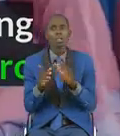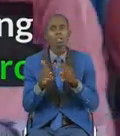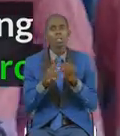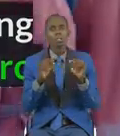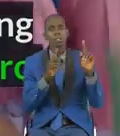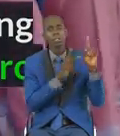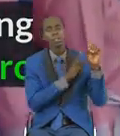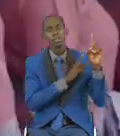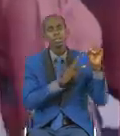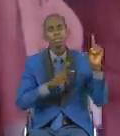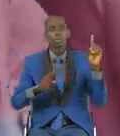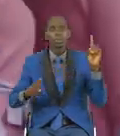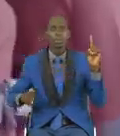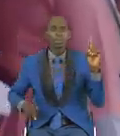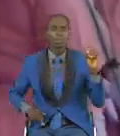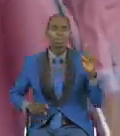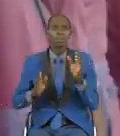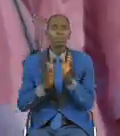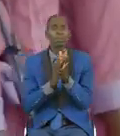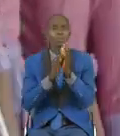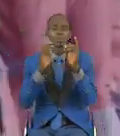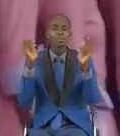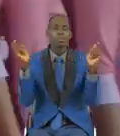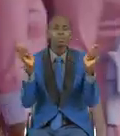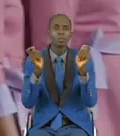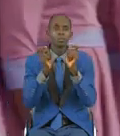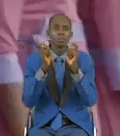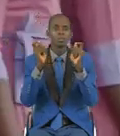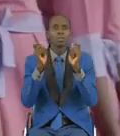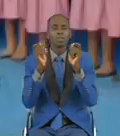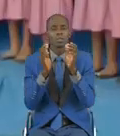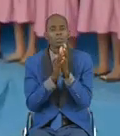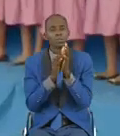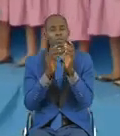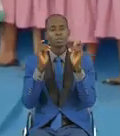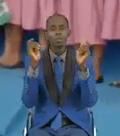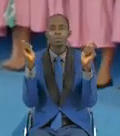the king. Hallelujah. Hallelujah.